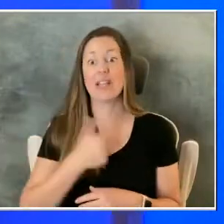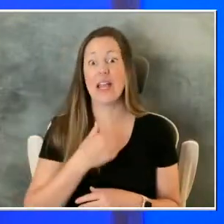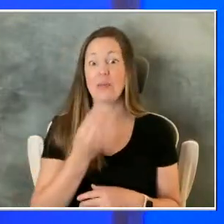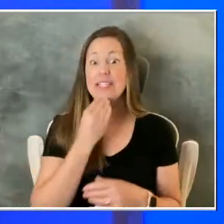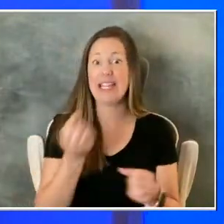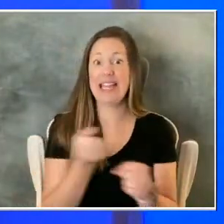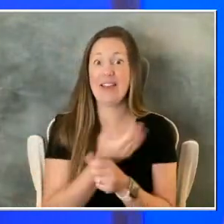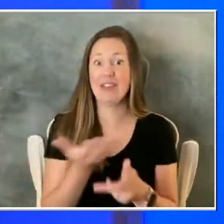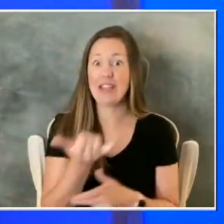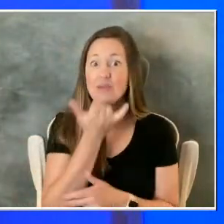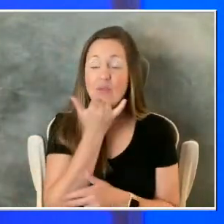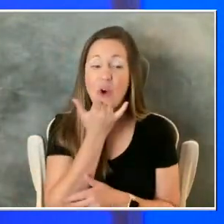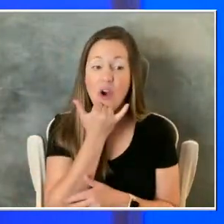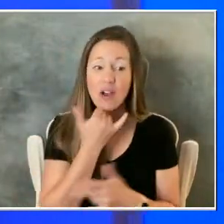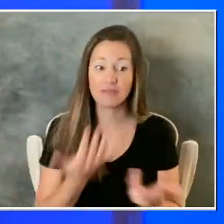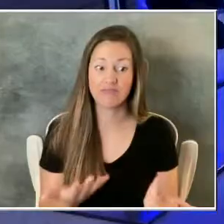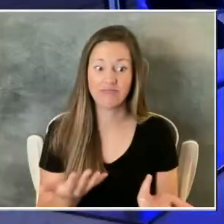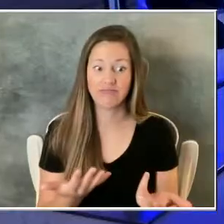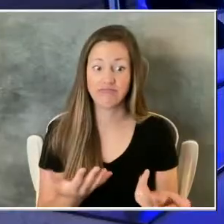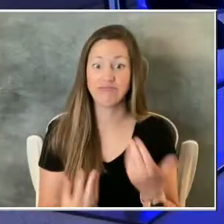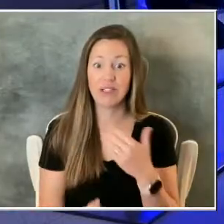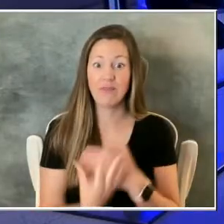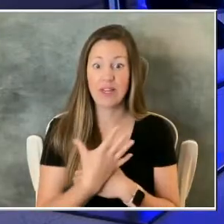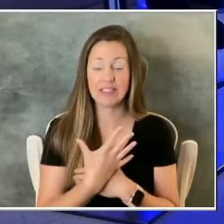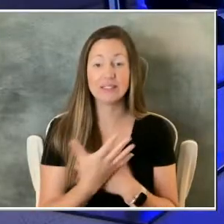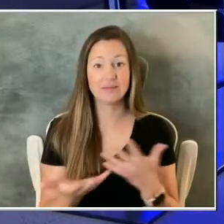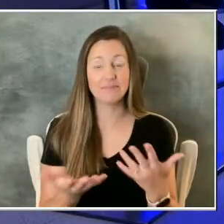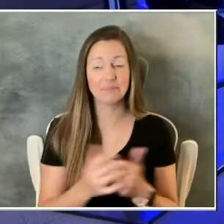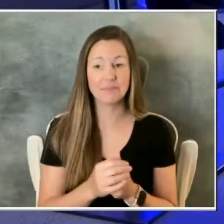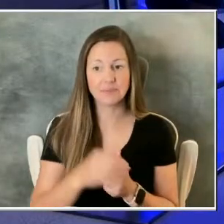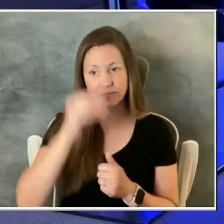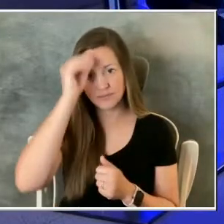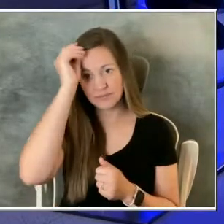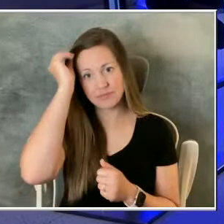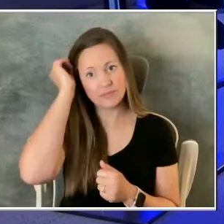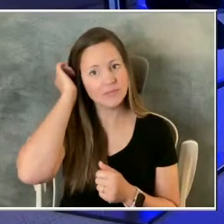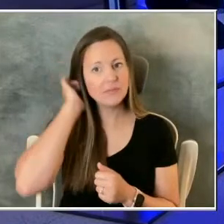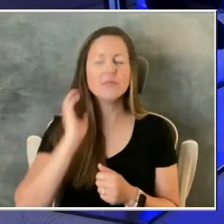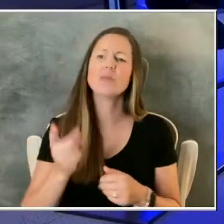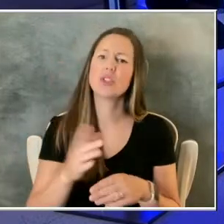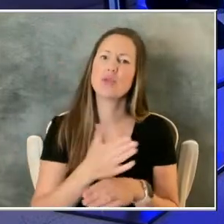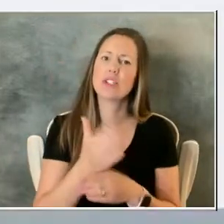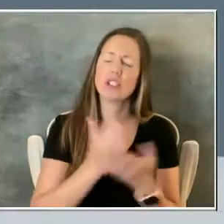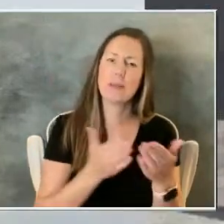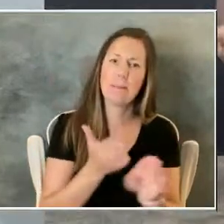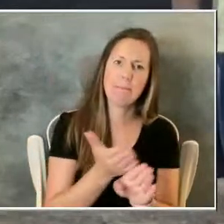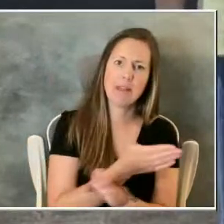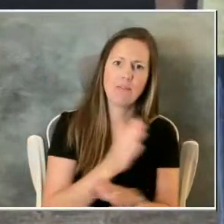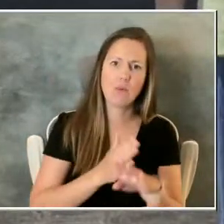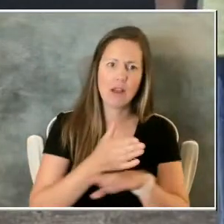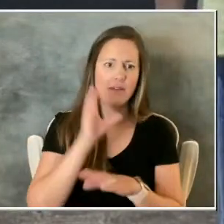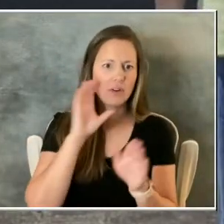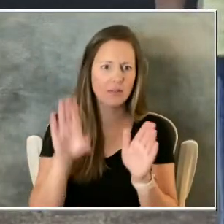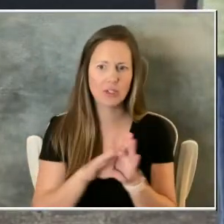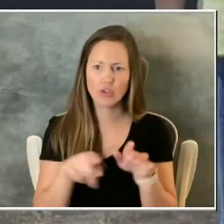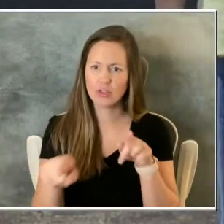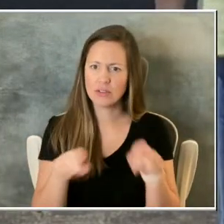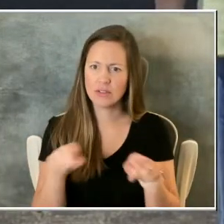way, and the wrong things. Well, you shared some before and after photos, so I want you to kind of talk us through these, if you would.